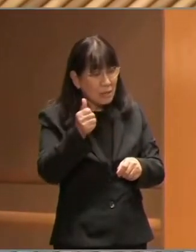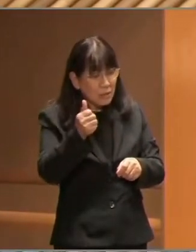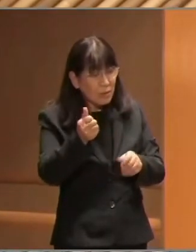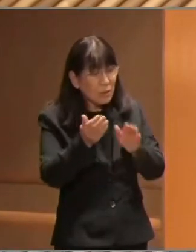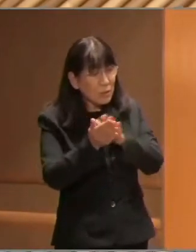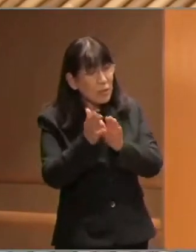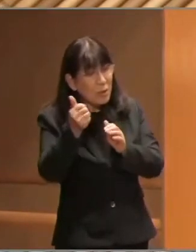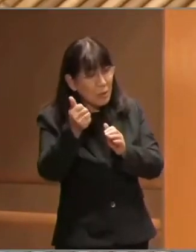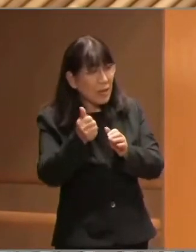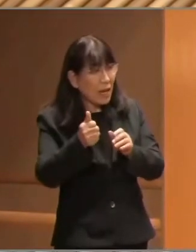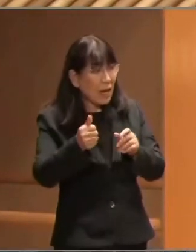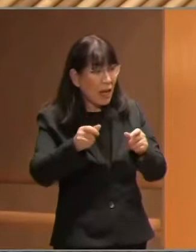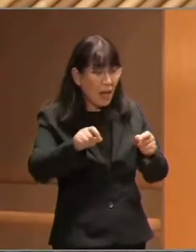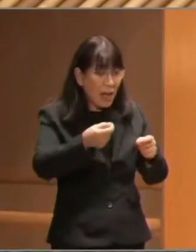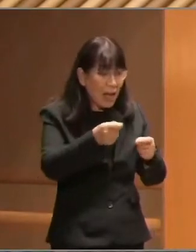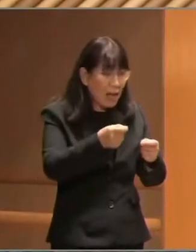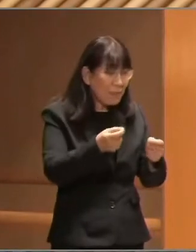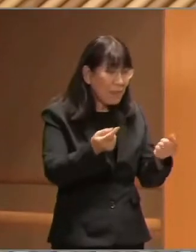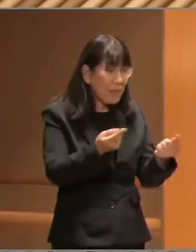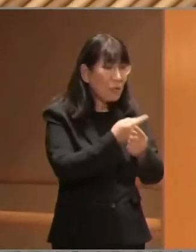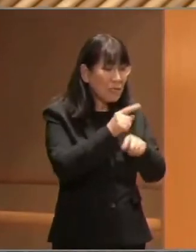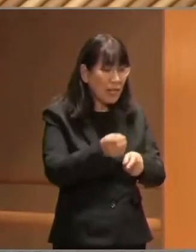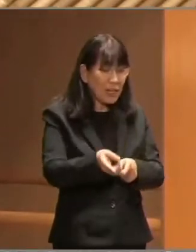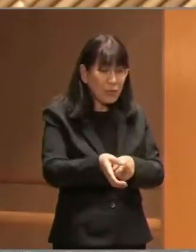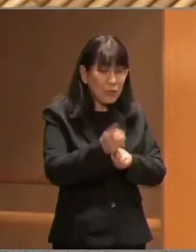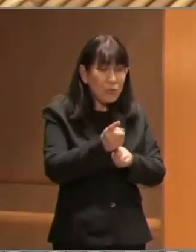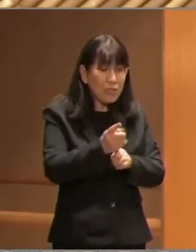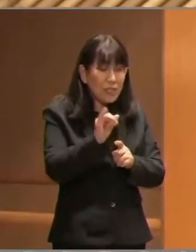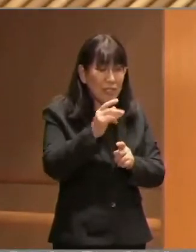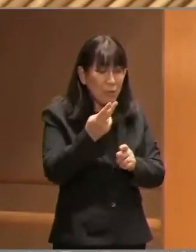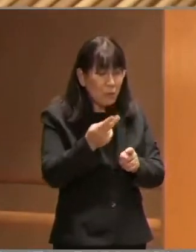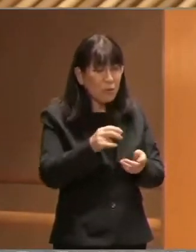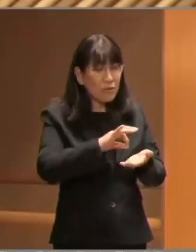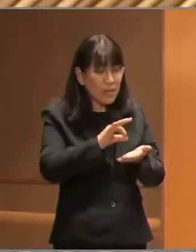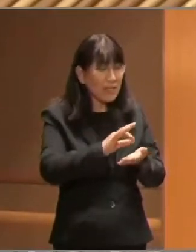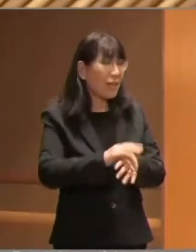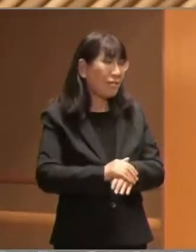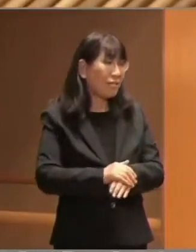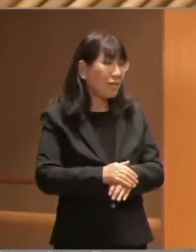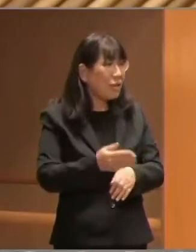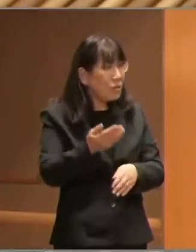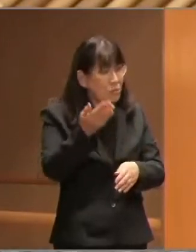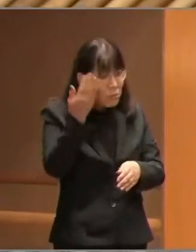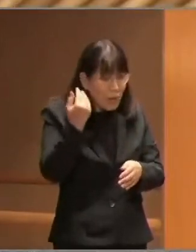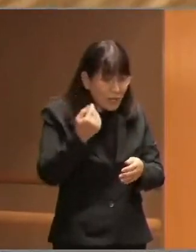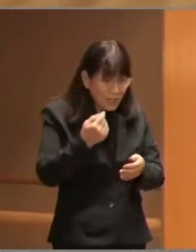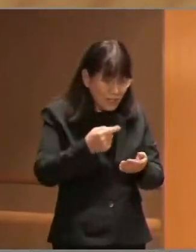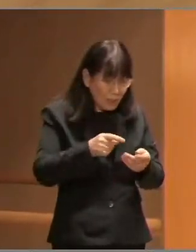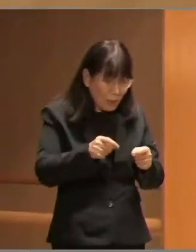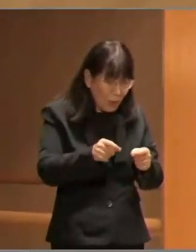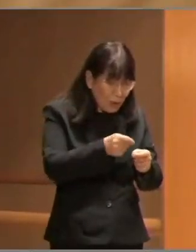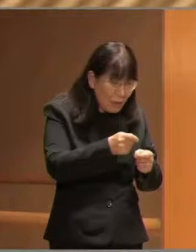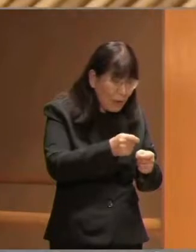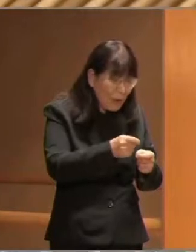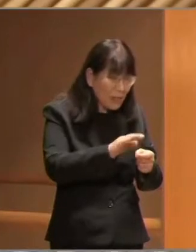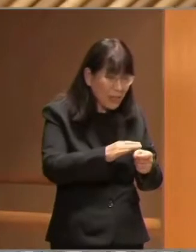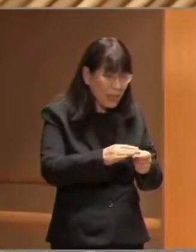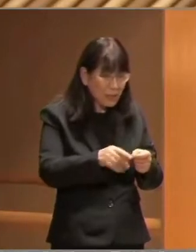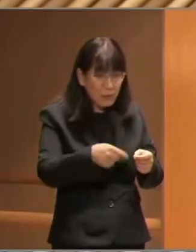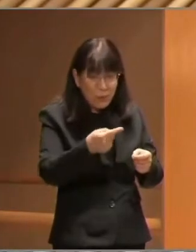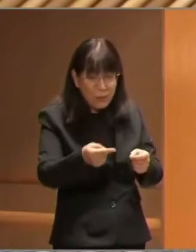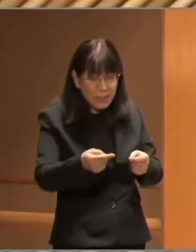my father rebraided it using fishing string. So you see